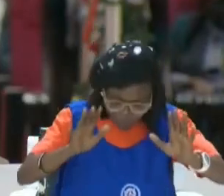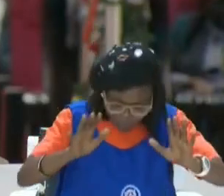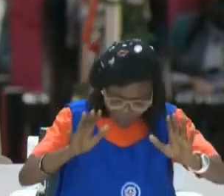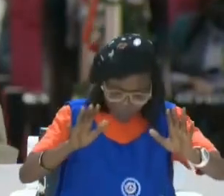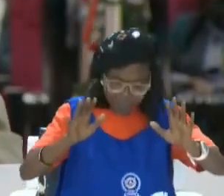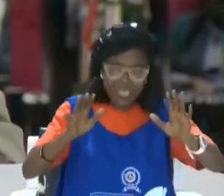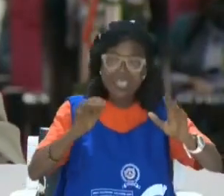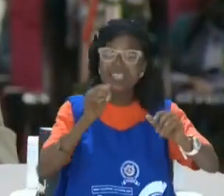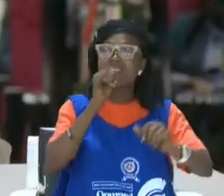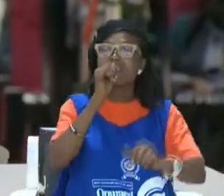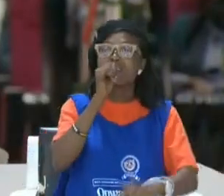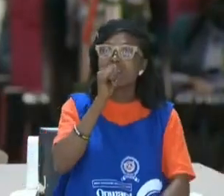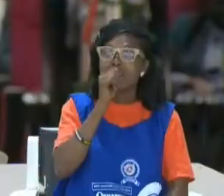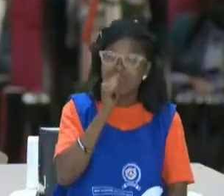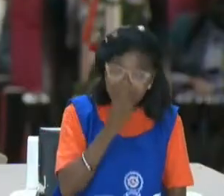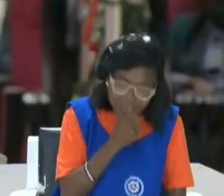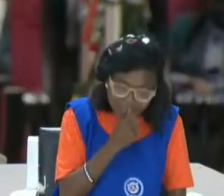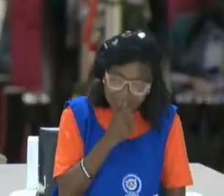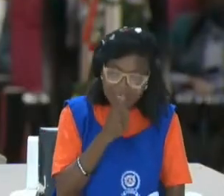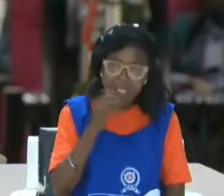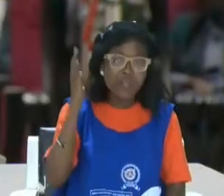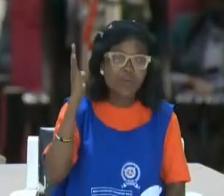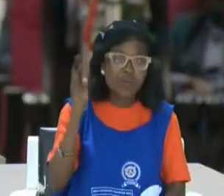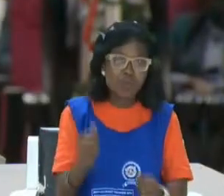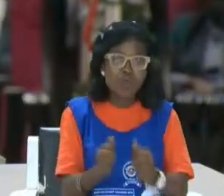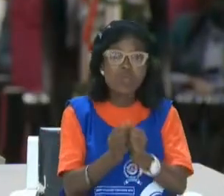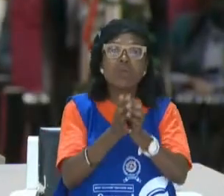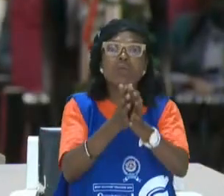secrets are exposed.